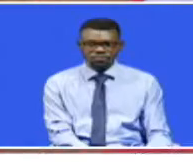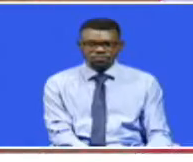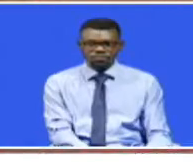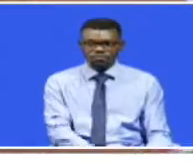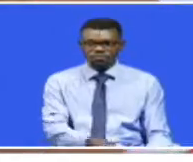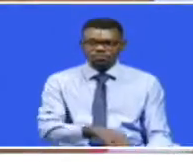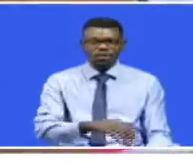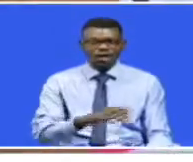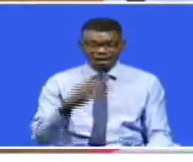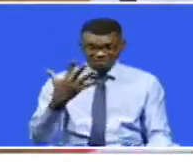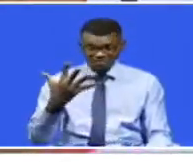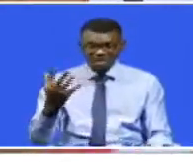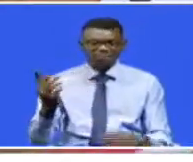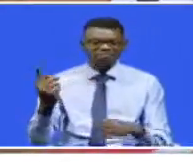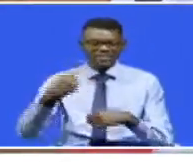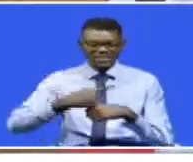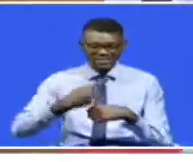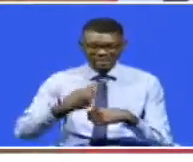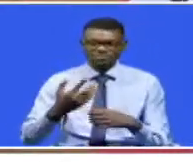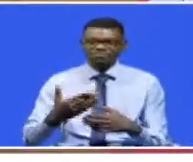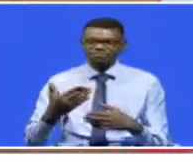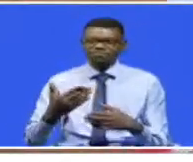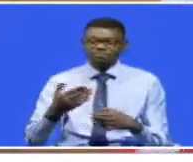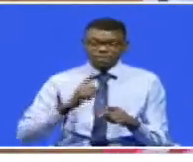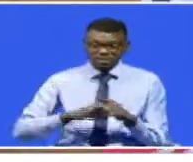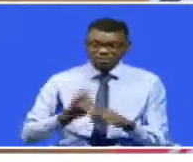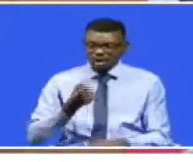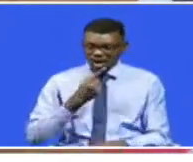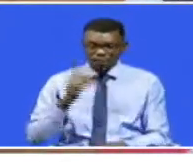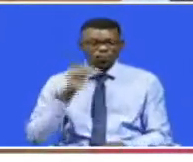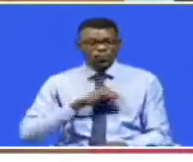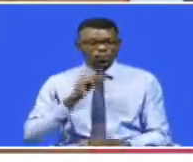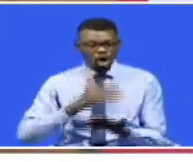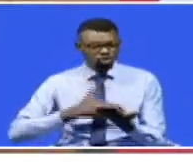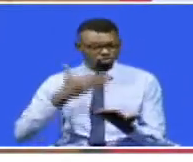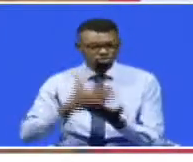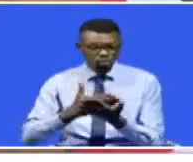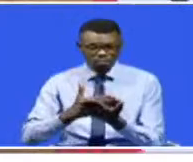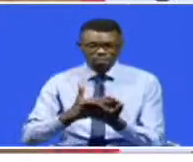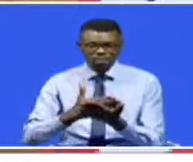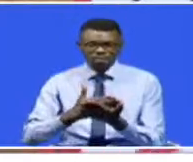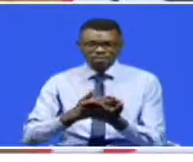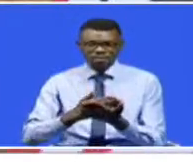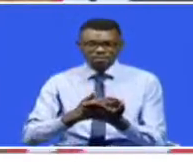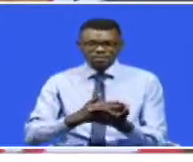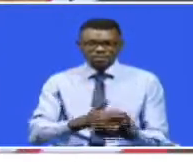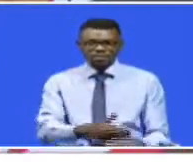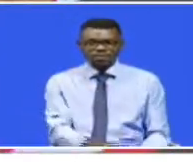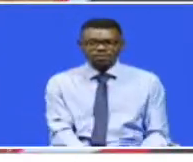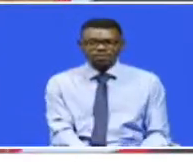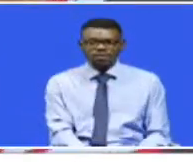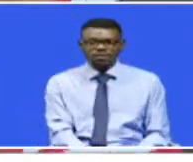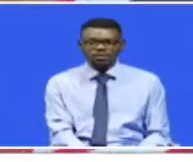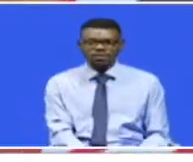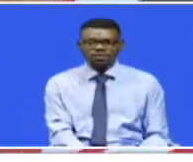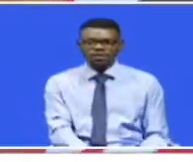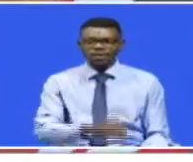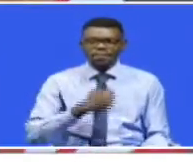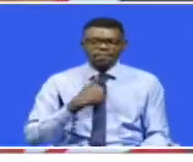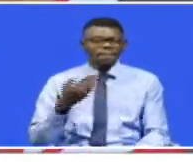for the first 5 days. And when they stopped that drug, then when I went